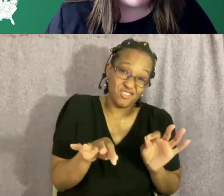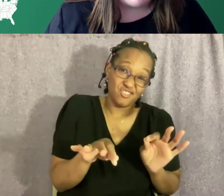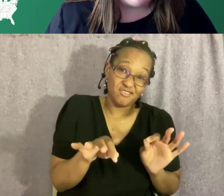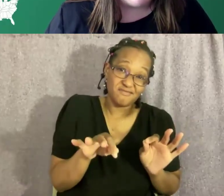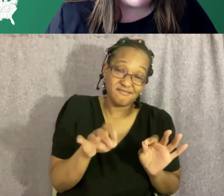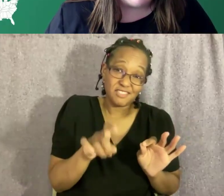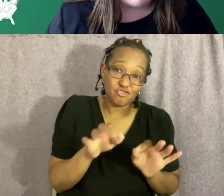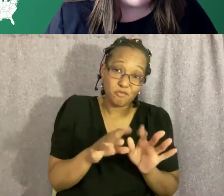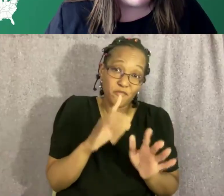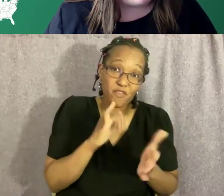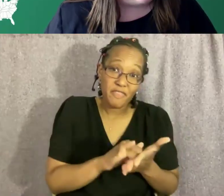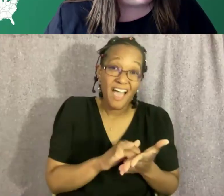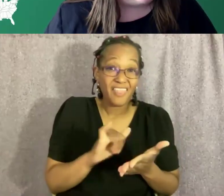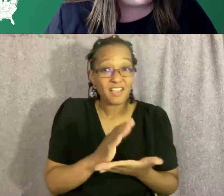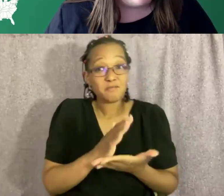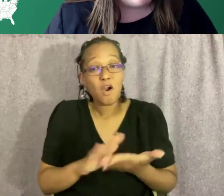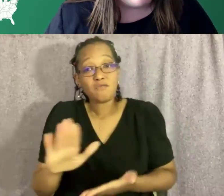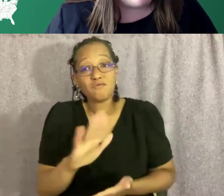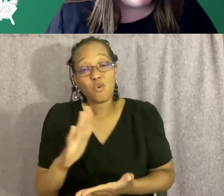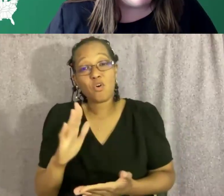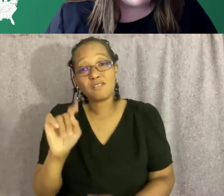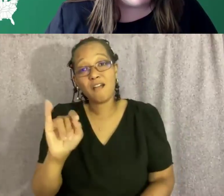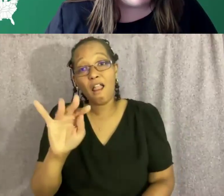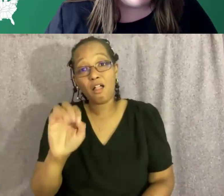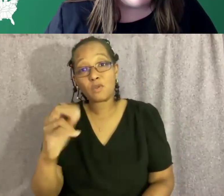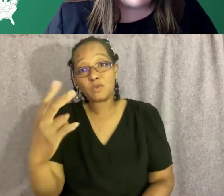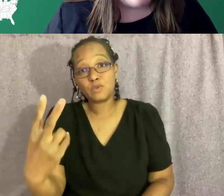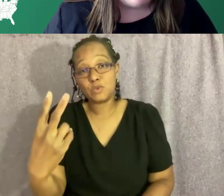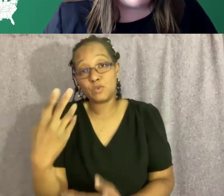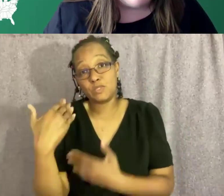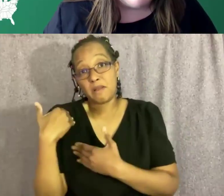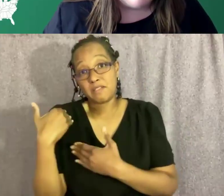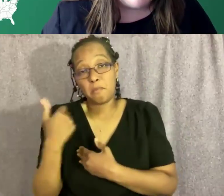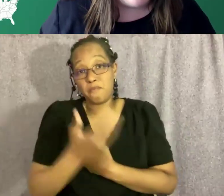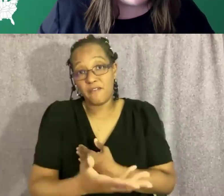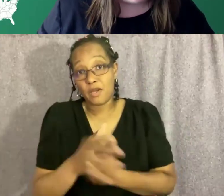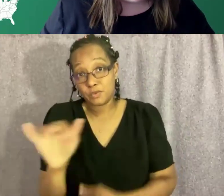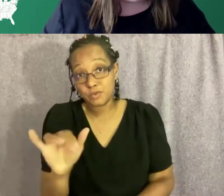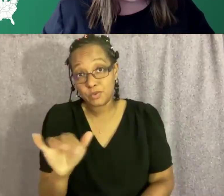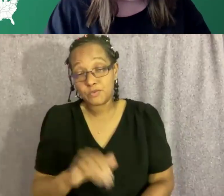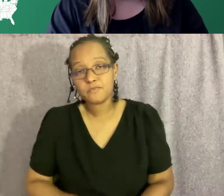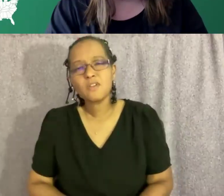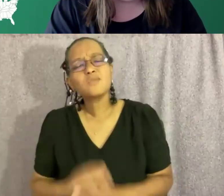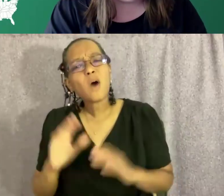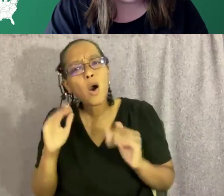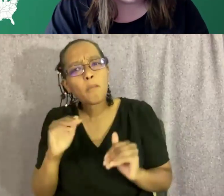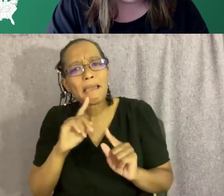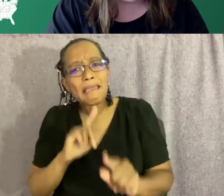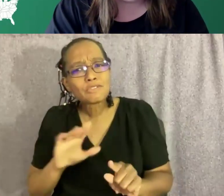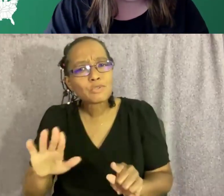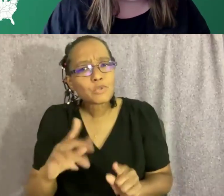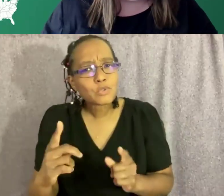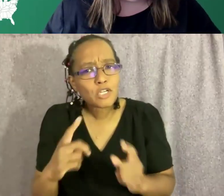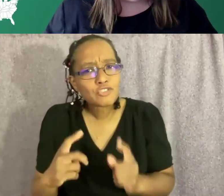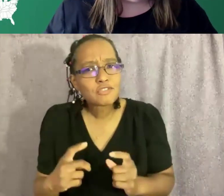another part of the responsibilities of Title II agency. So hopefully that answers that question. If not, you